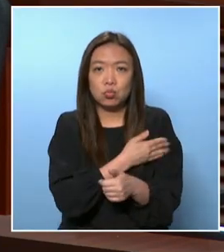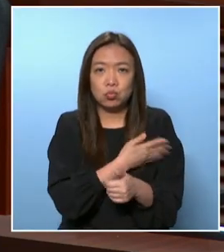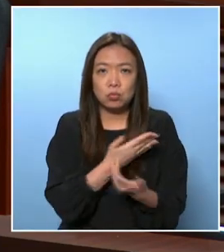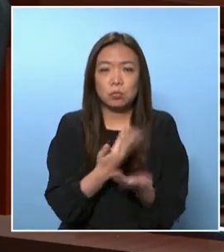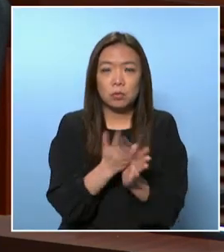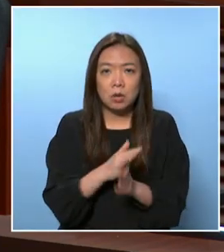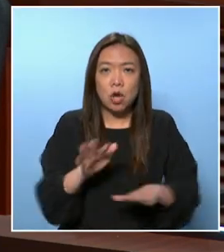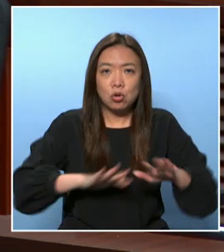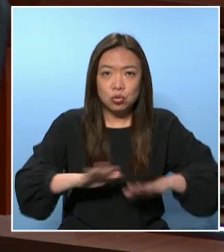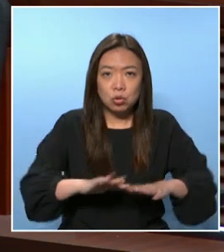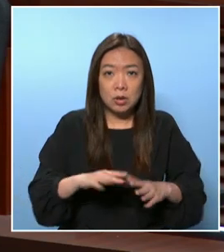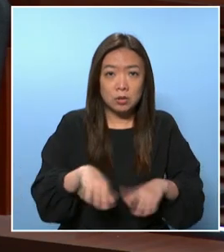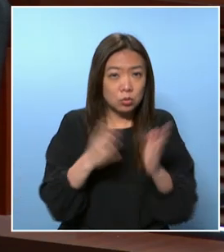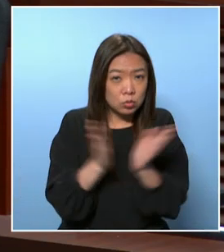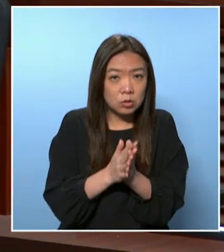clock.